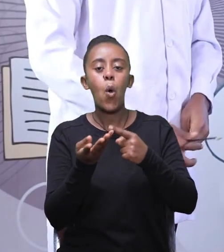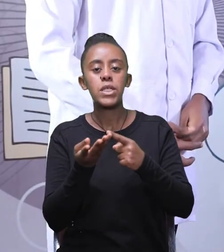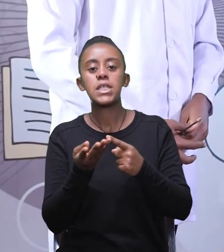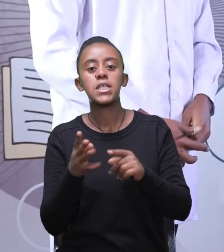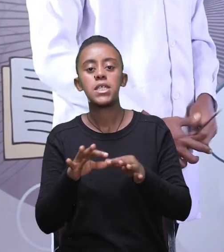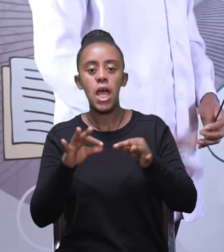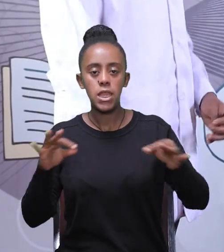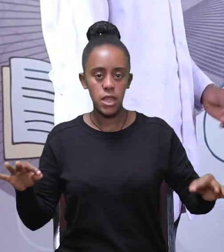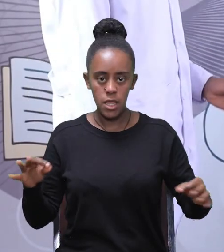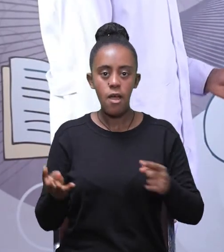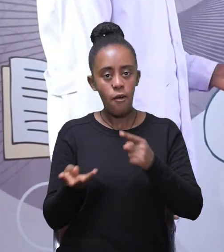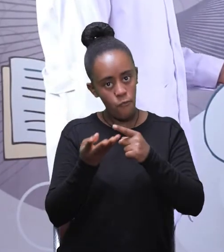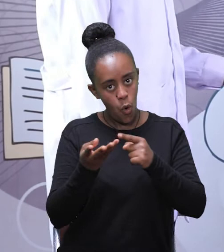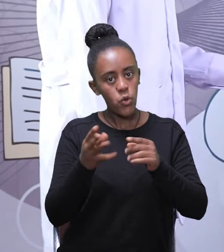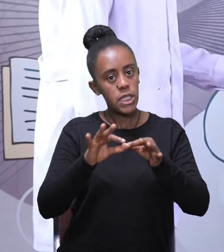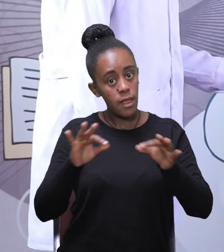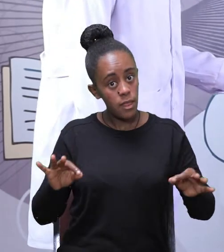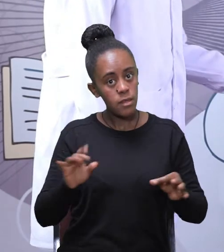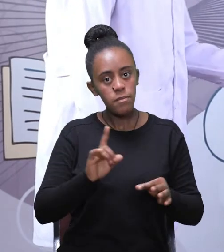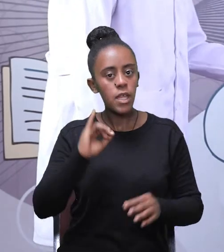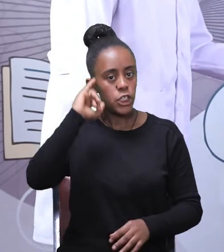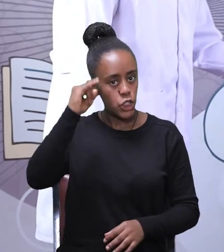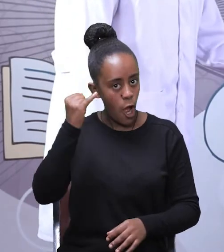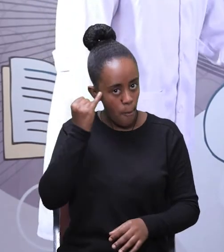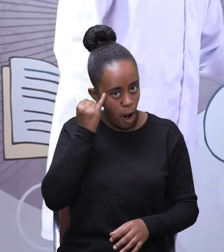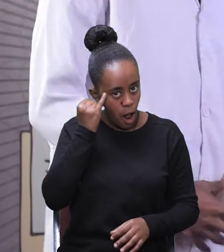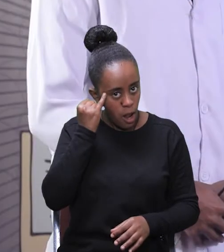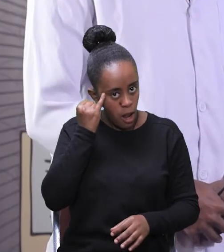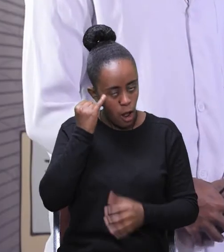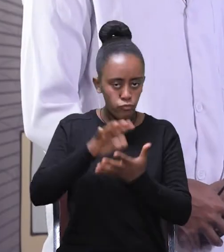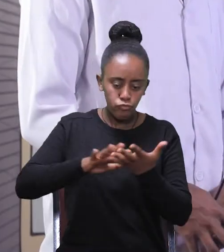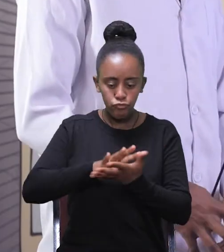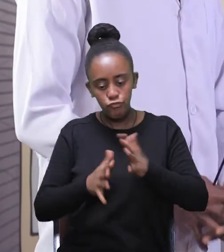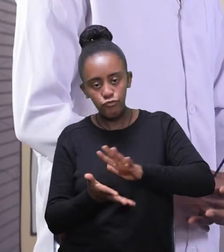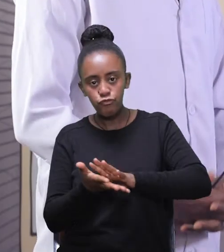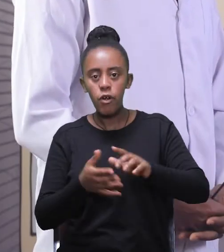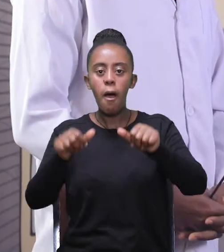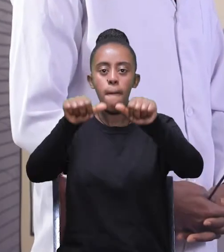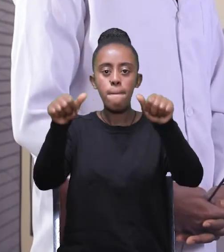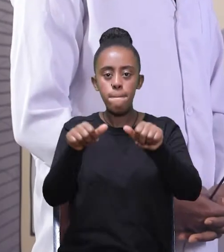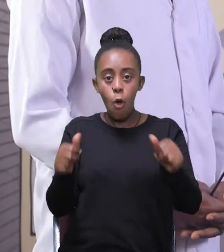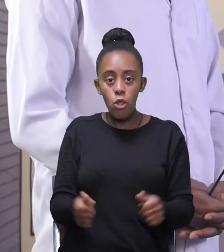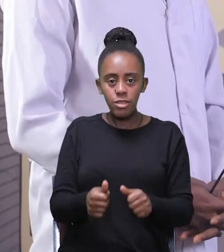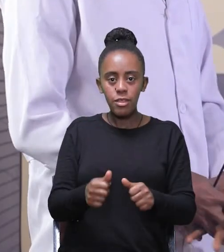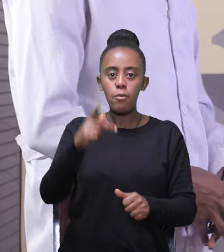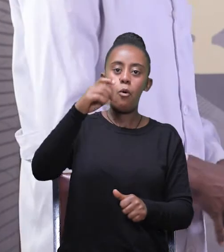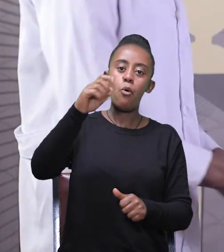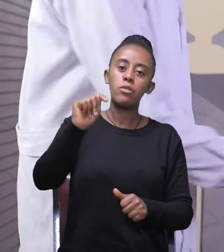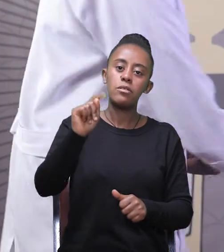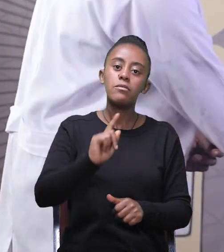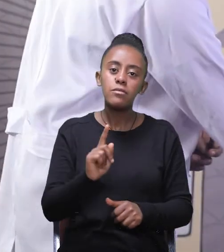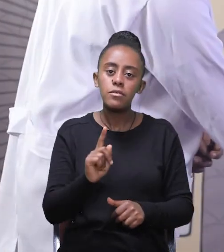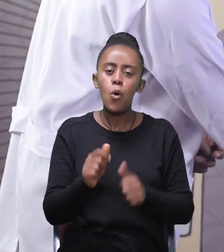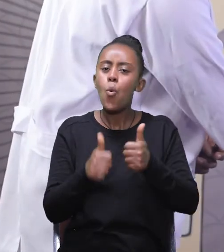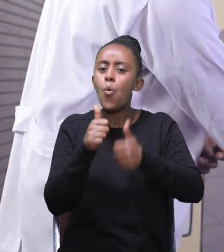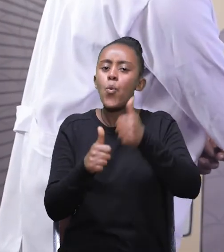sentence? The fourth sentence, it says, Jamal washes the pot. Jamal washes the pot. So,